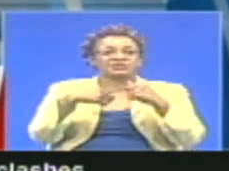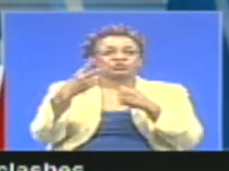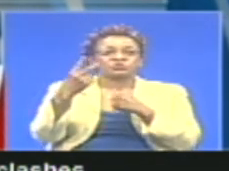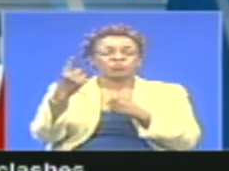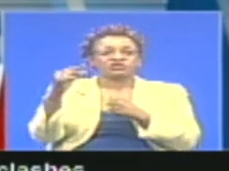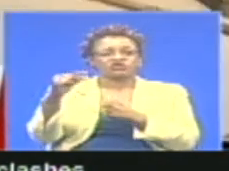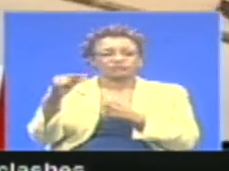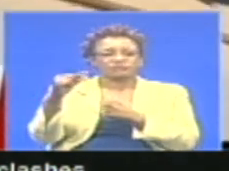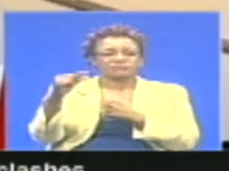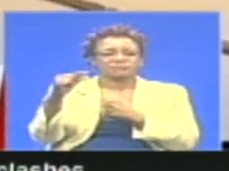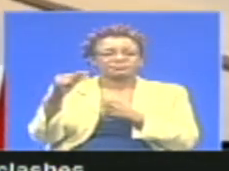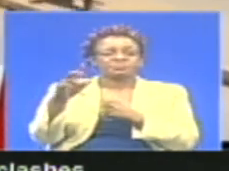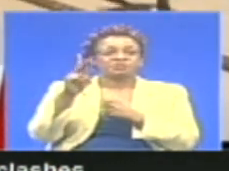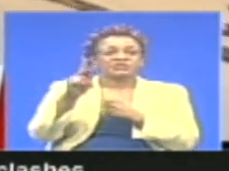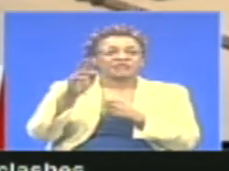KAY621G,